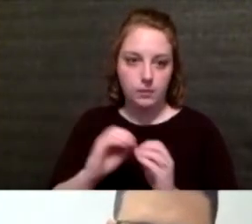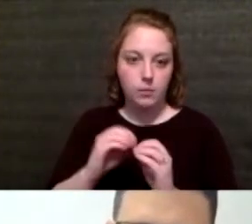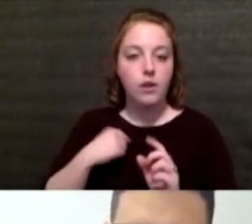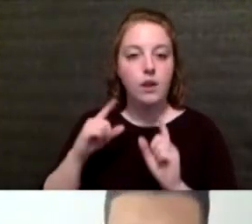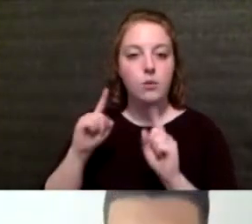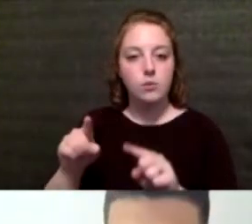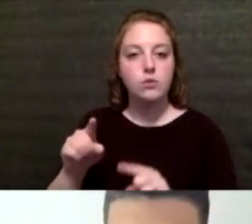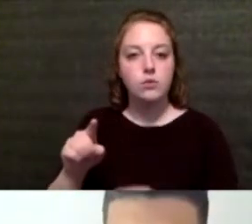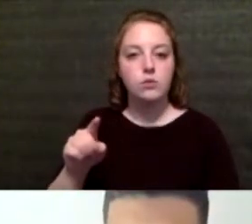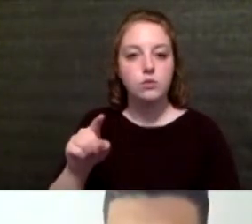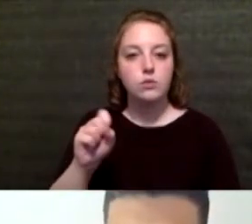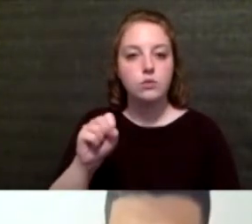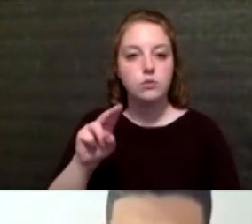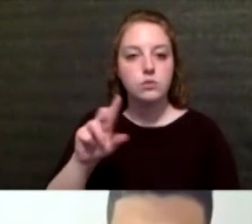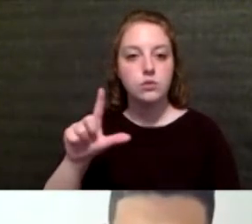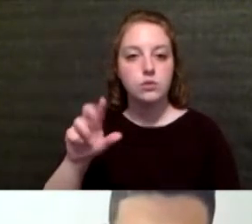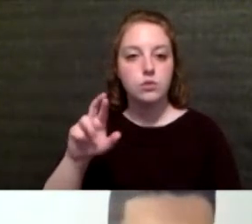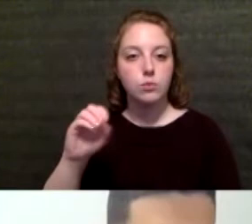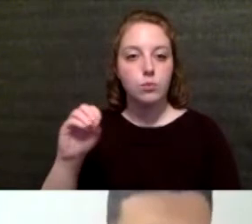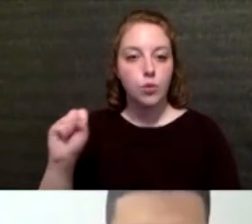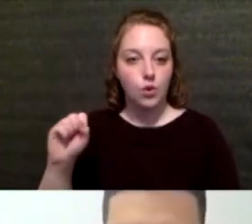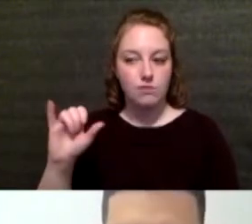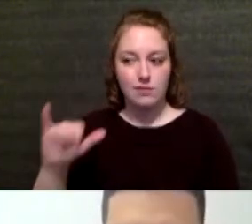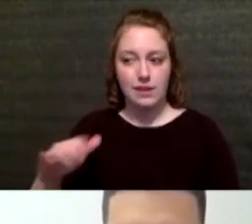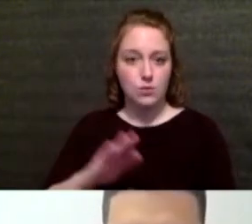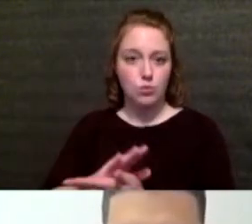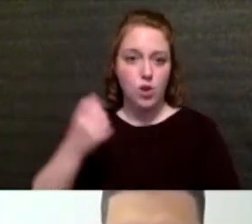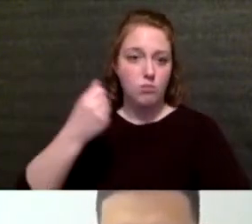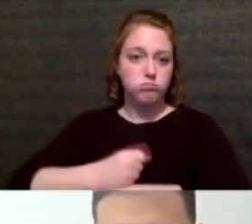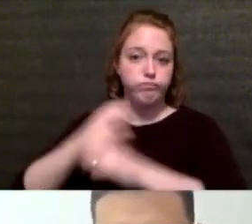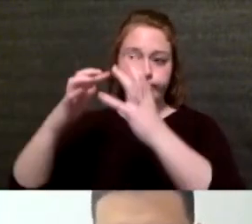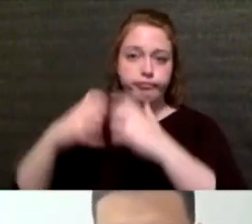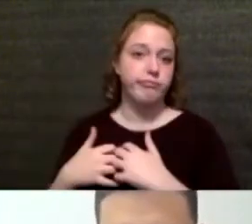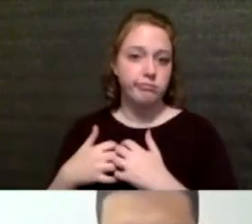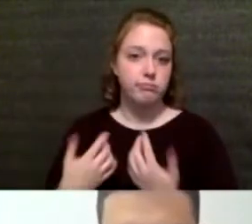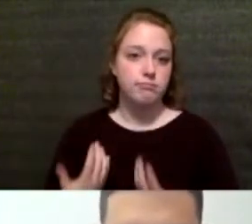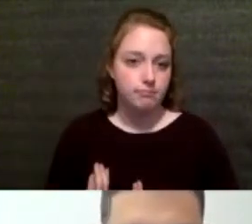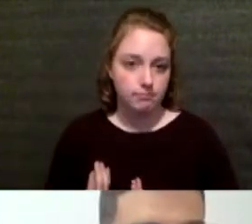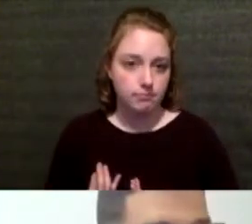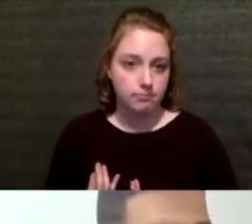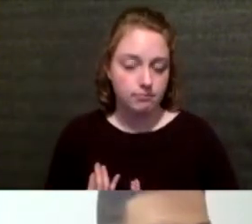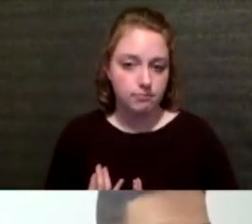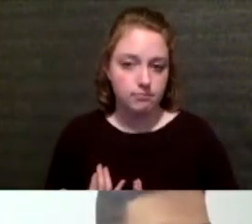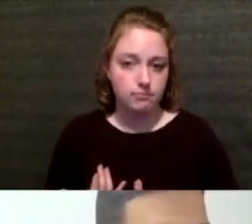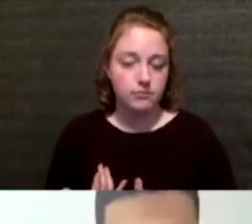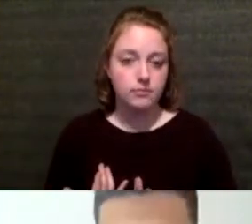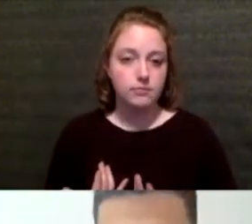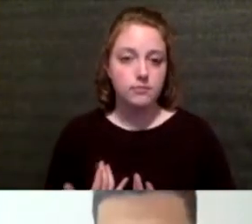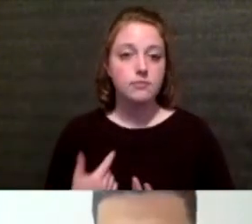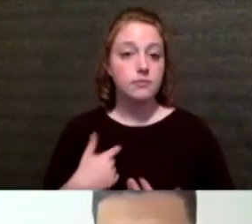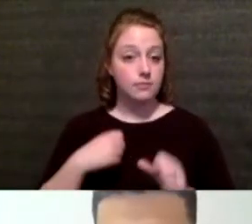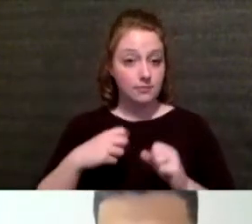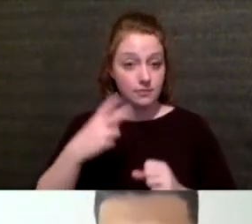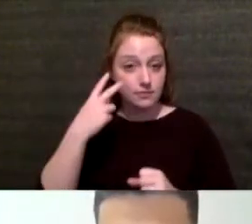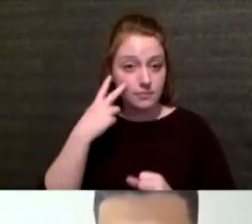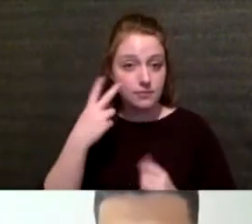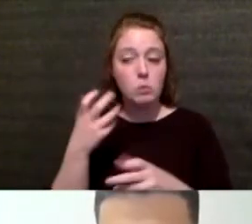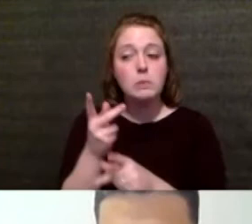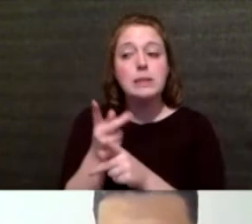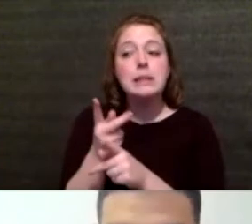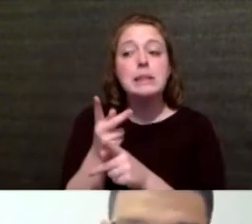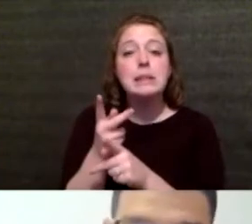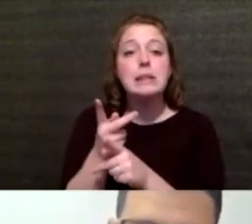And so, you know, that's, that school was knocked down. And, uh, so, you know, I can see wanting to hold on